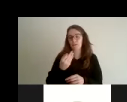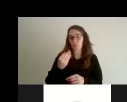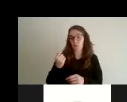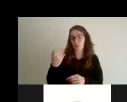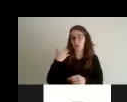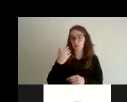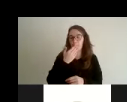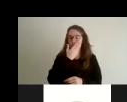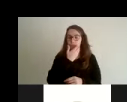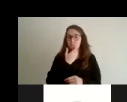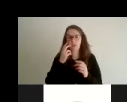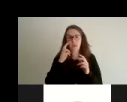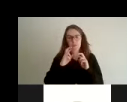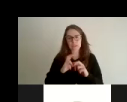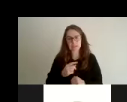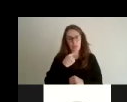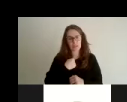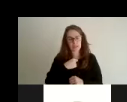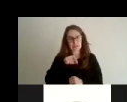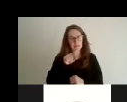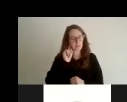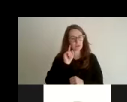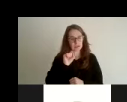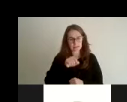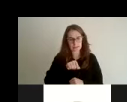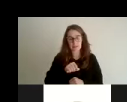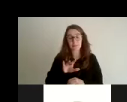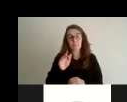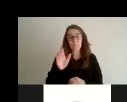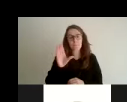project how this is important, but the most important thing is to